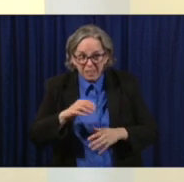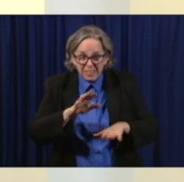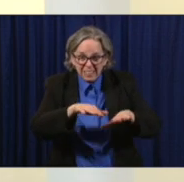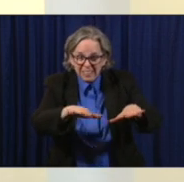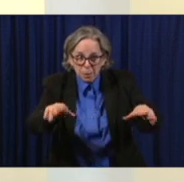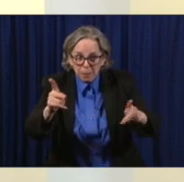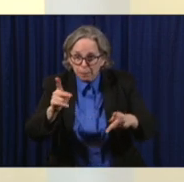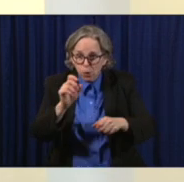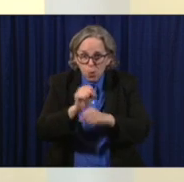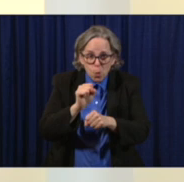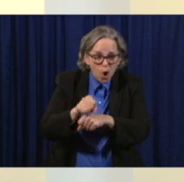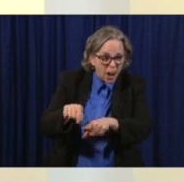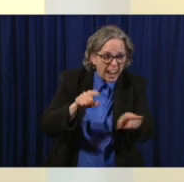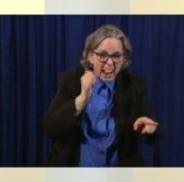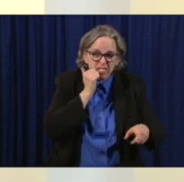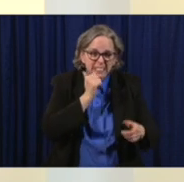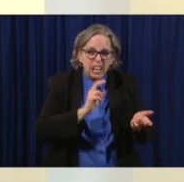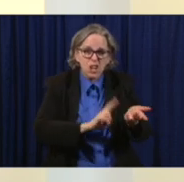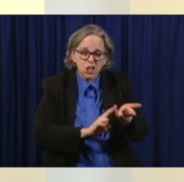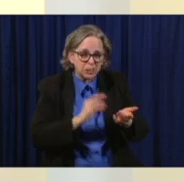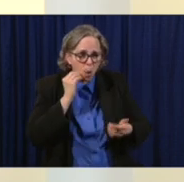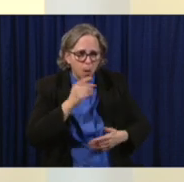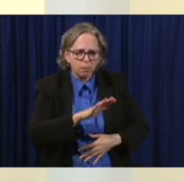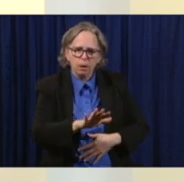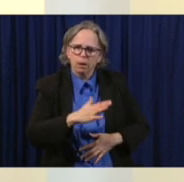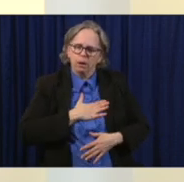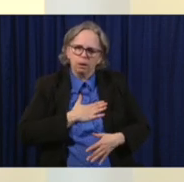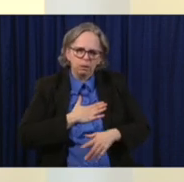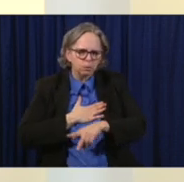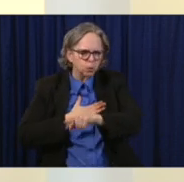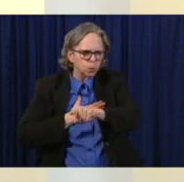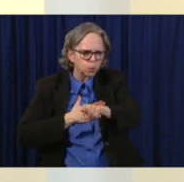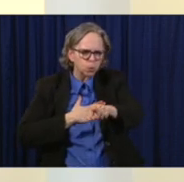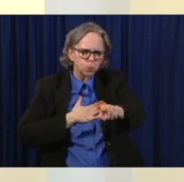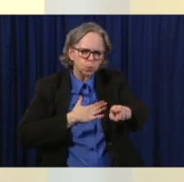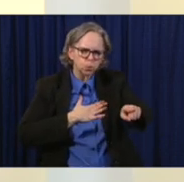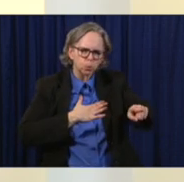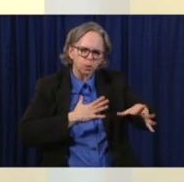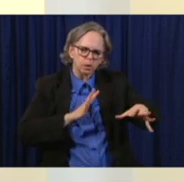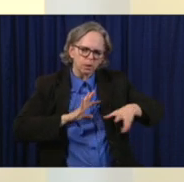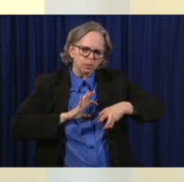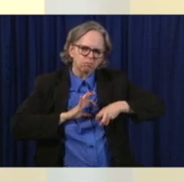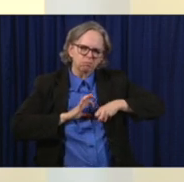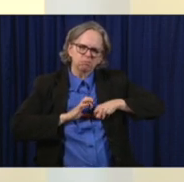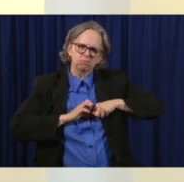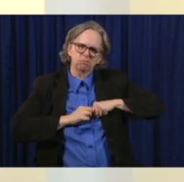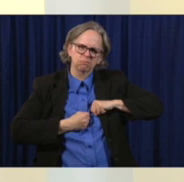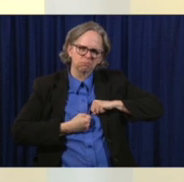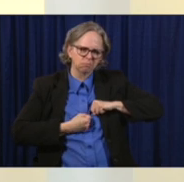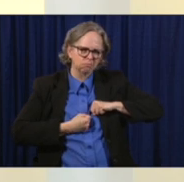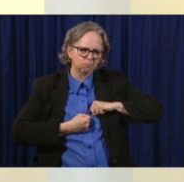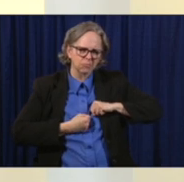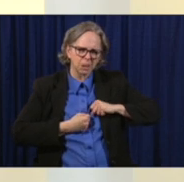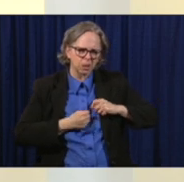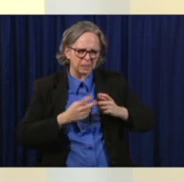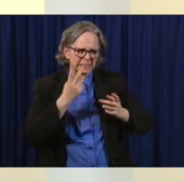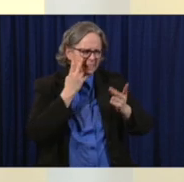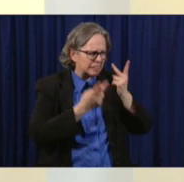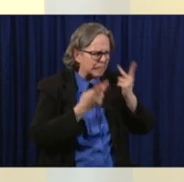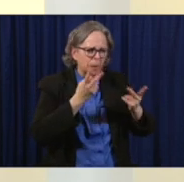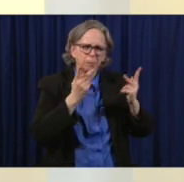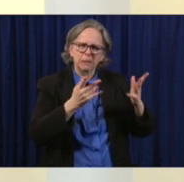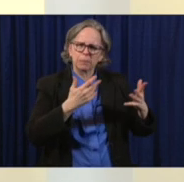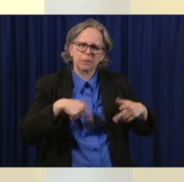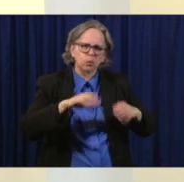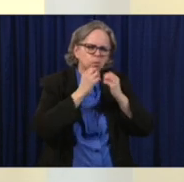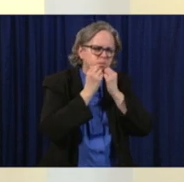help, it's one of the most painful parts of this pandemic for many of us is having relatives and people we love that we can't